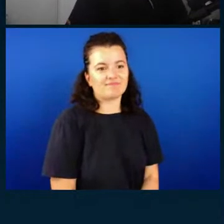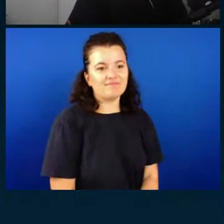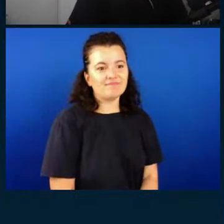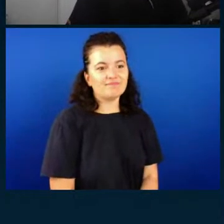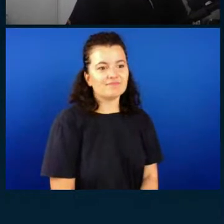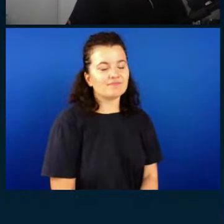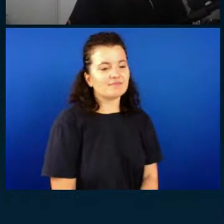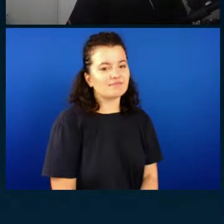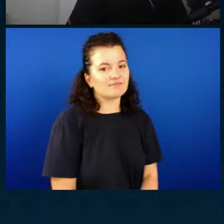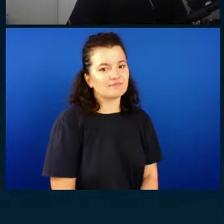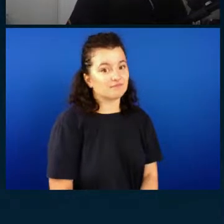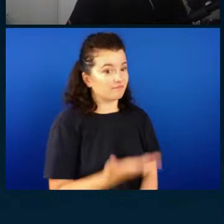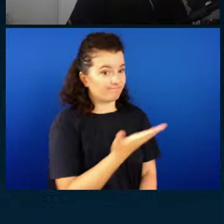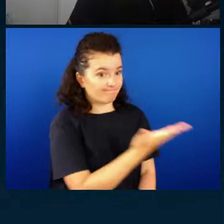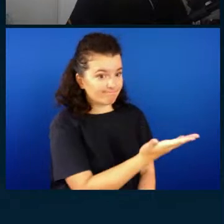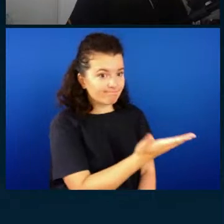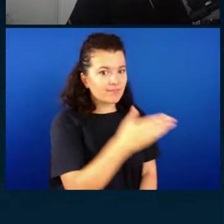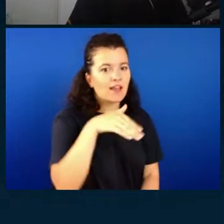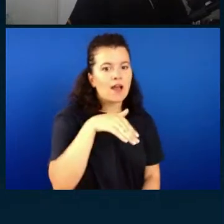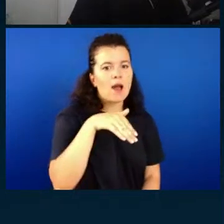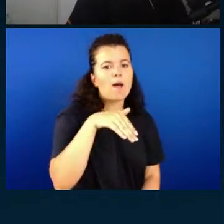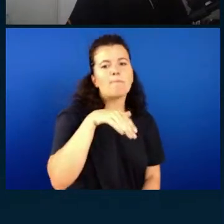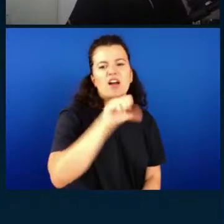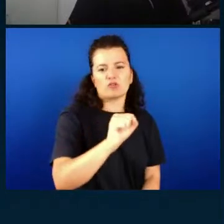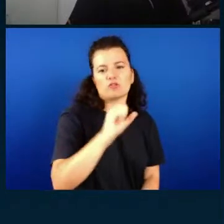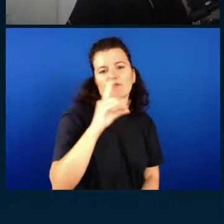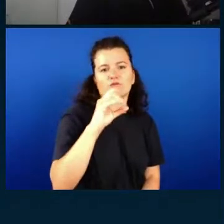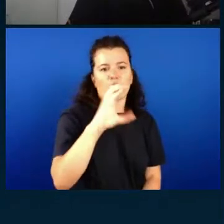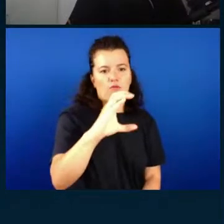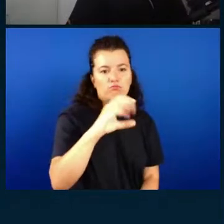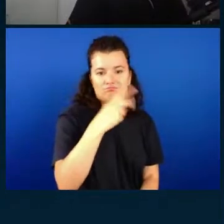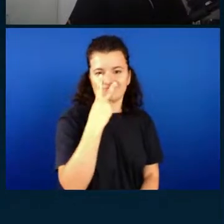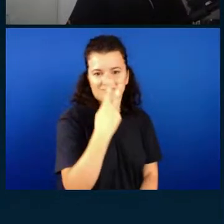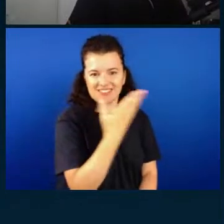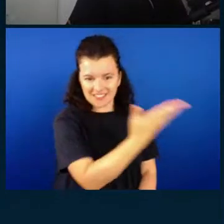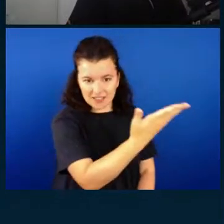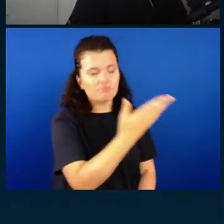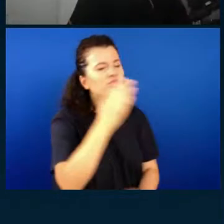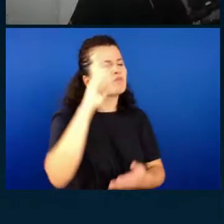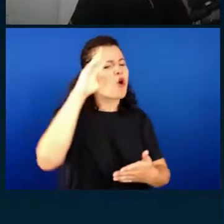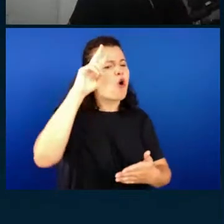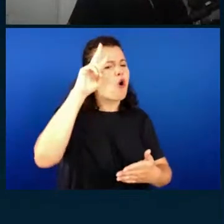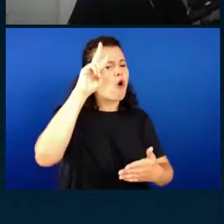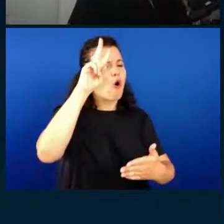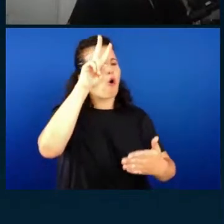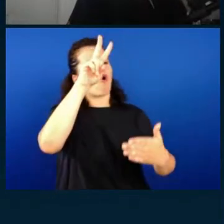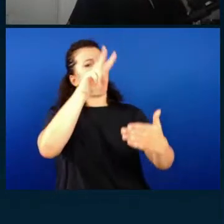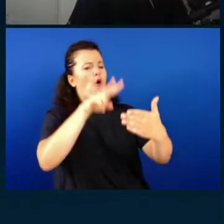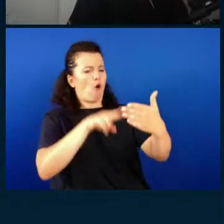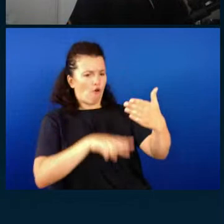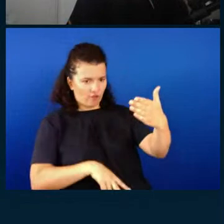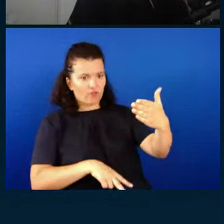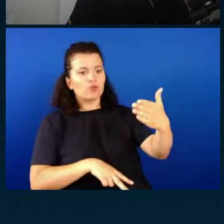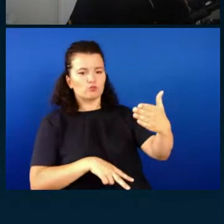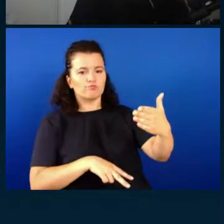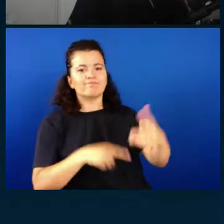This is just a Microsoft Docs documentation, and here I can get an overview, and this is a bit bigger than we just